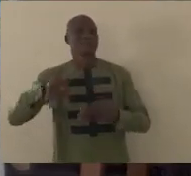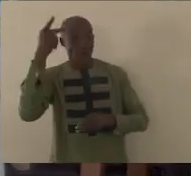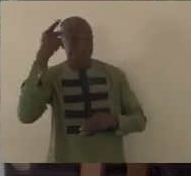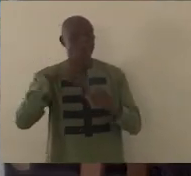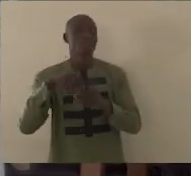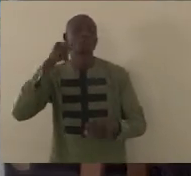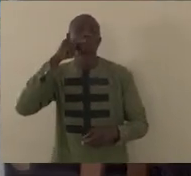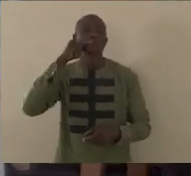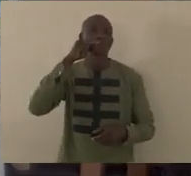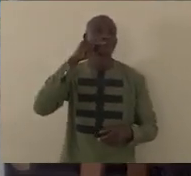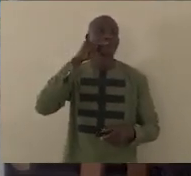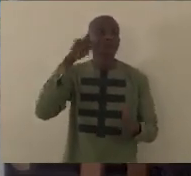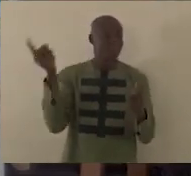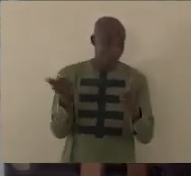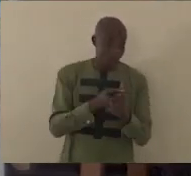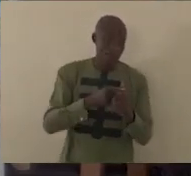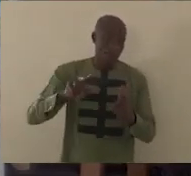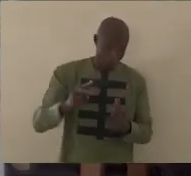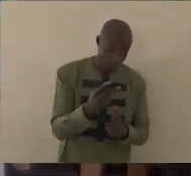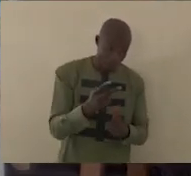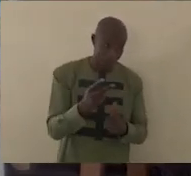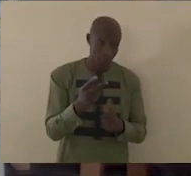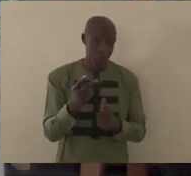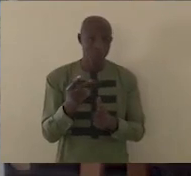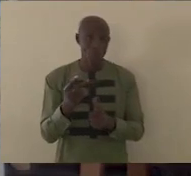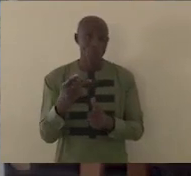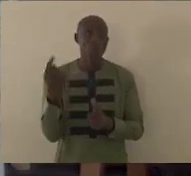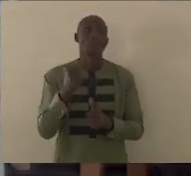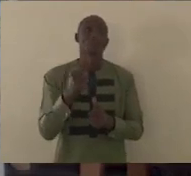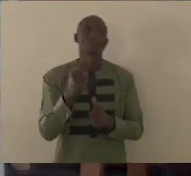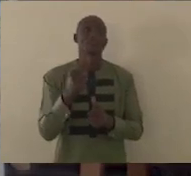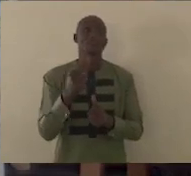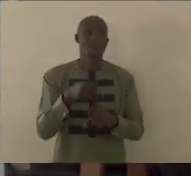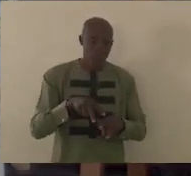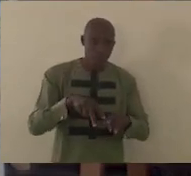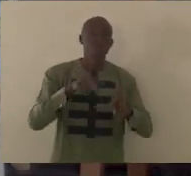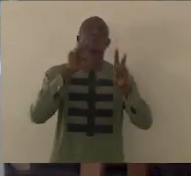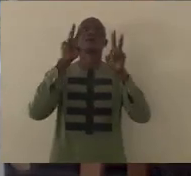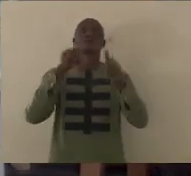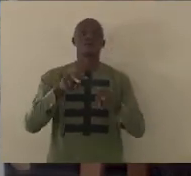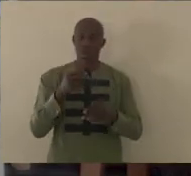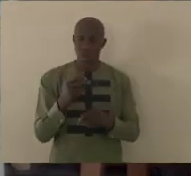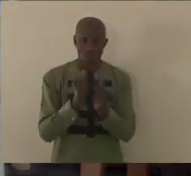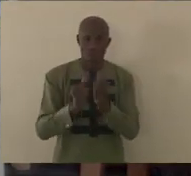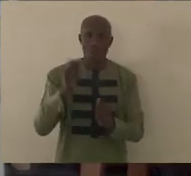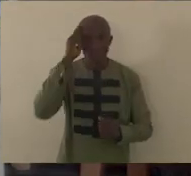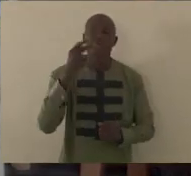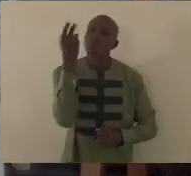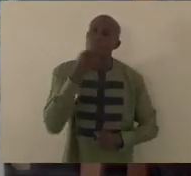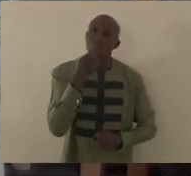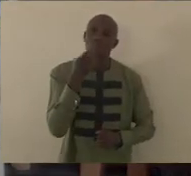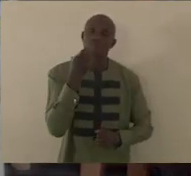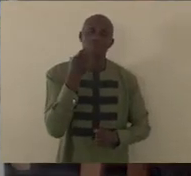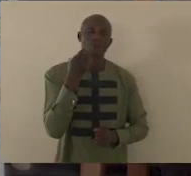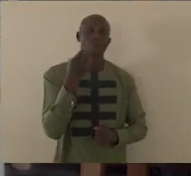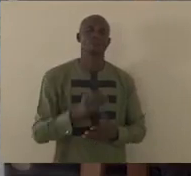and from the First to the Second Republic and so on, the admiration with which he spoke of